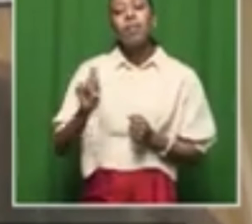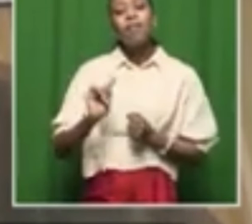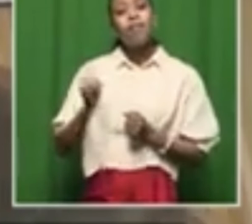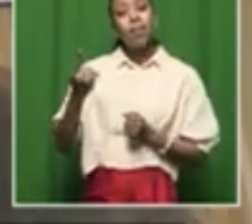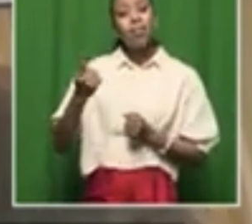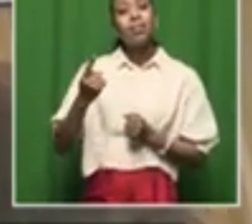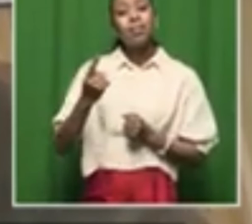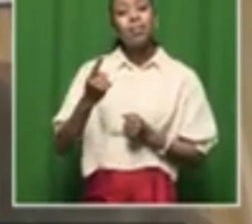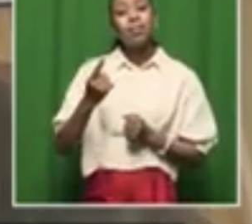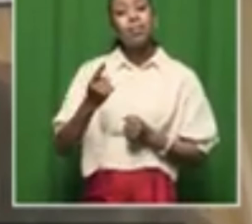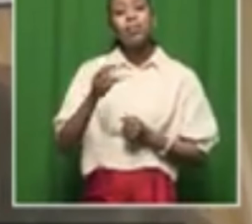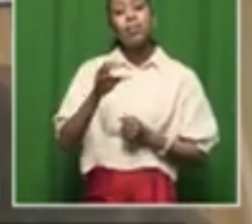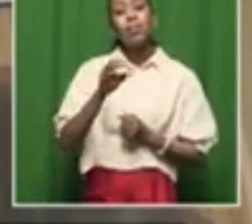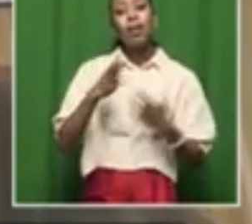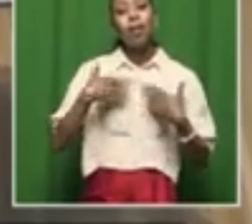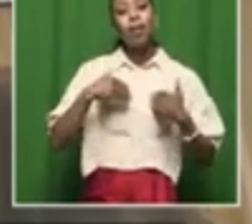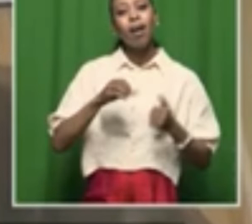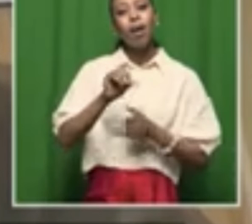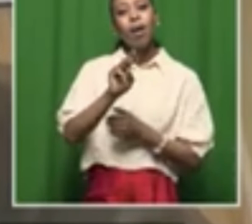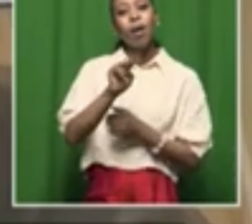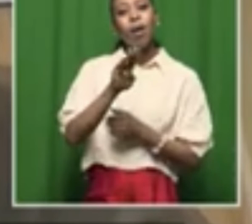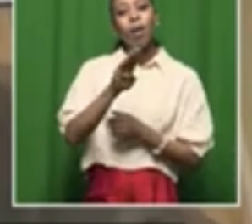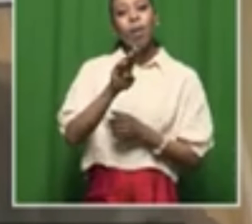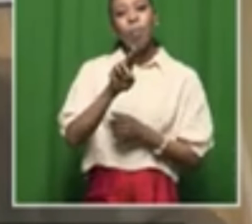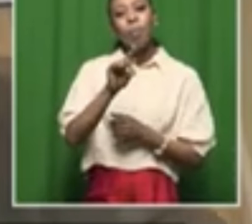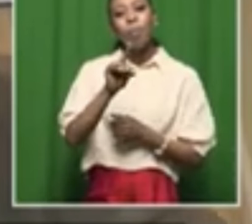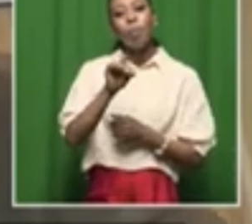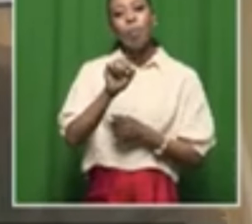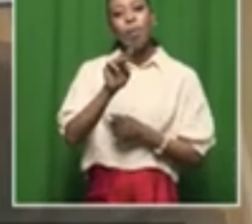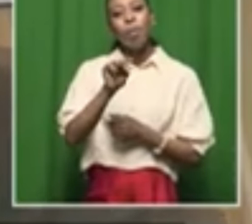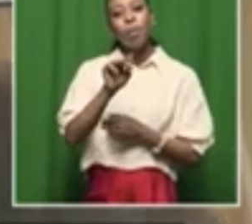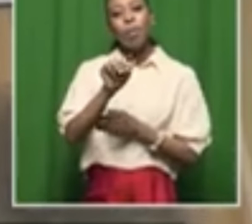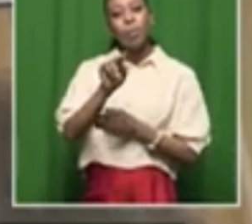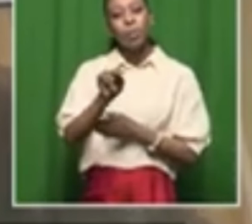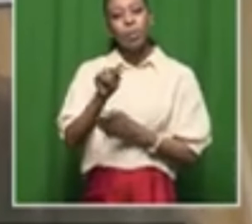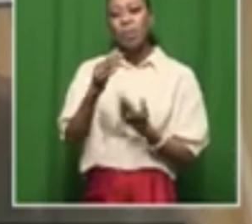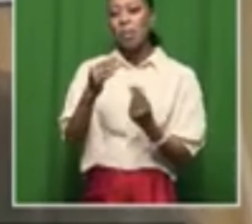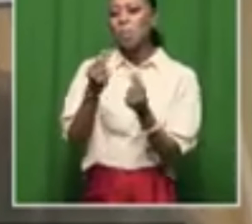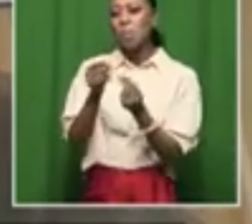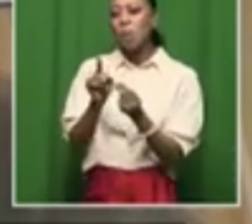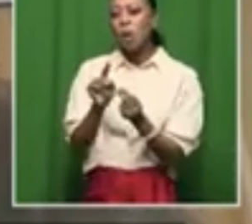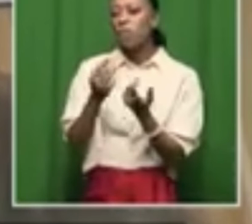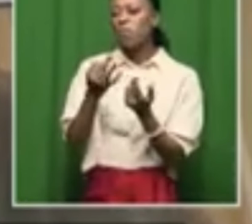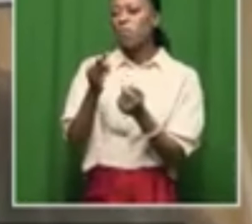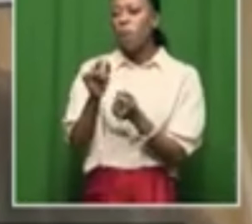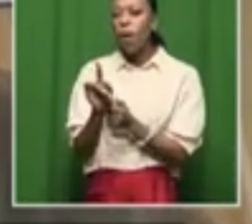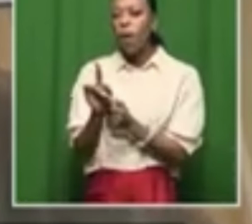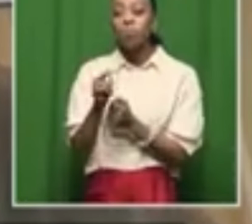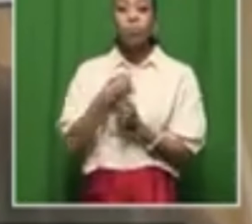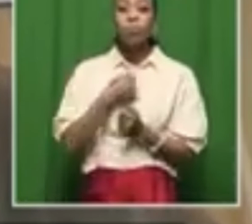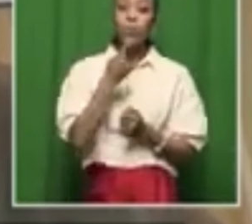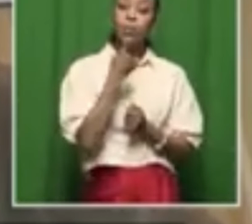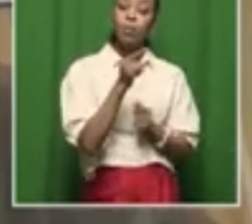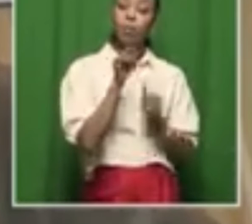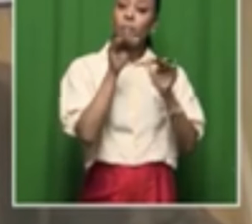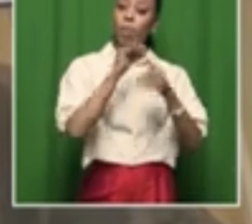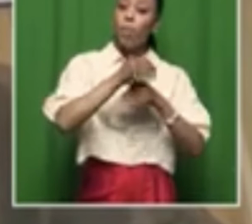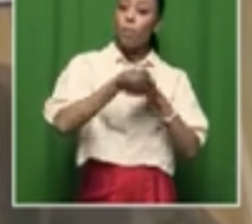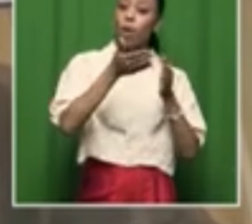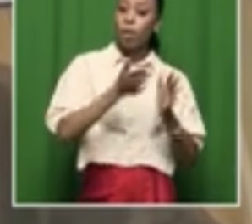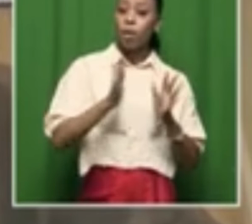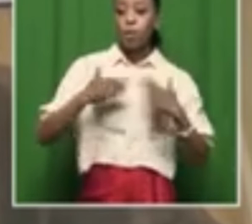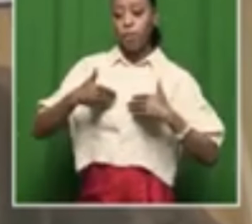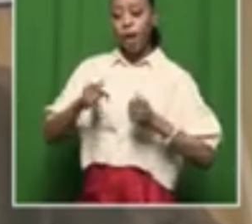first ever health UMBAT in South Africa. And people ask me, what is this UMBAT? What does it do? I said it's a public protector